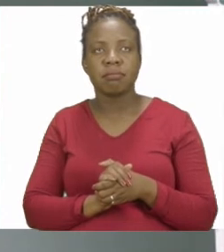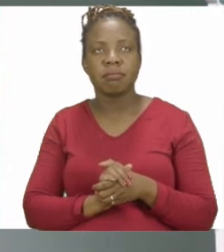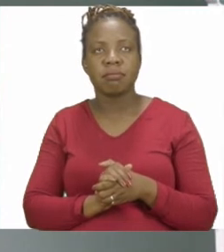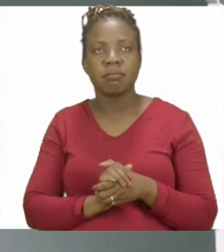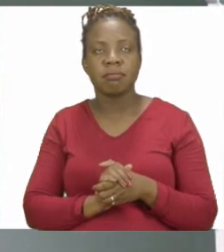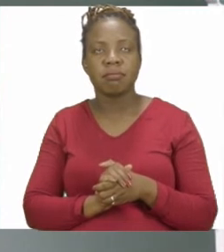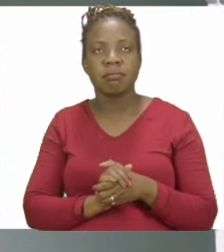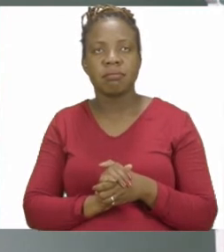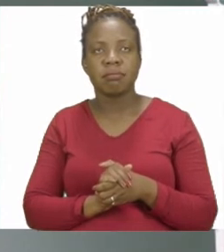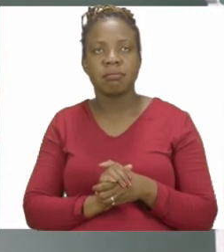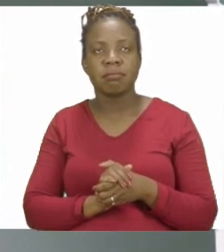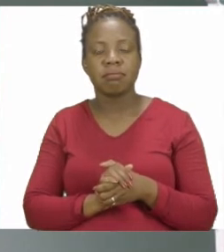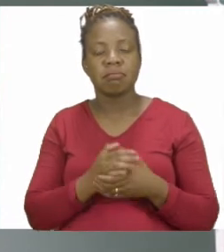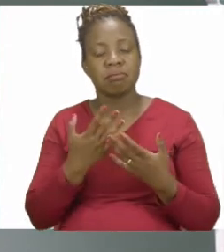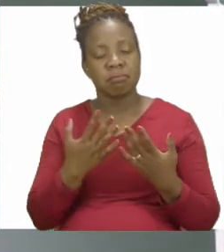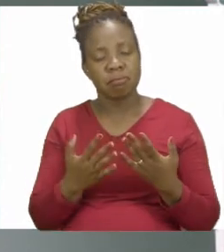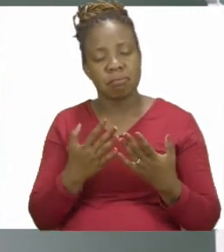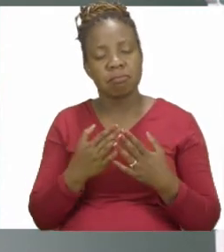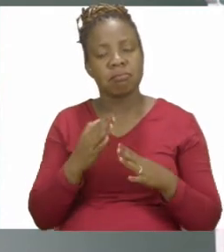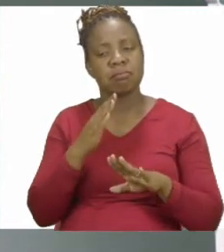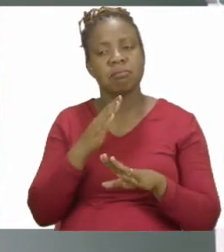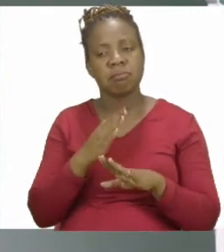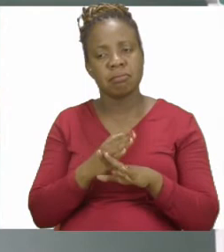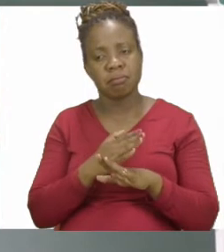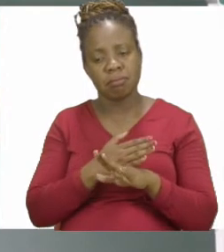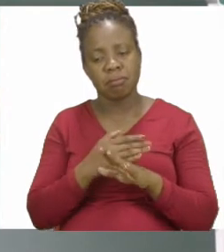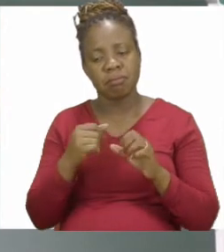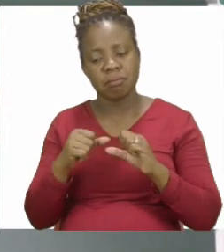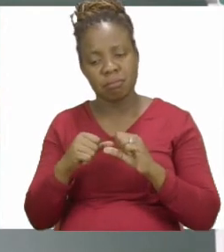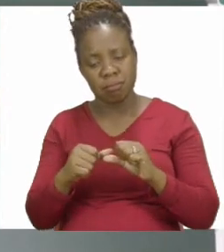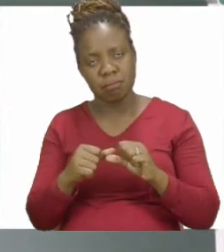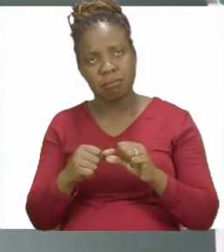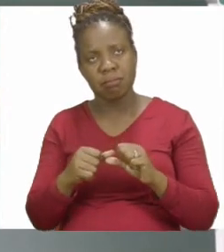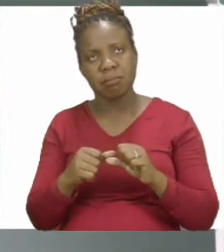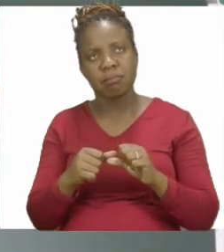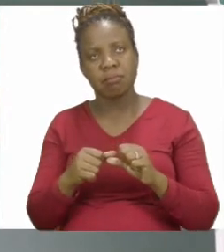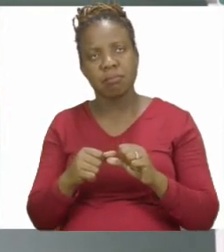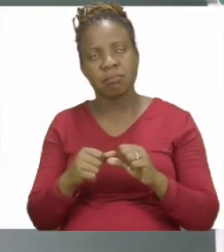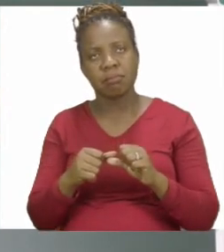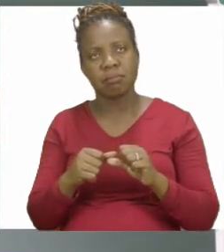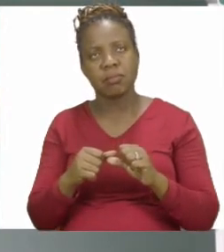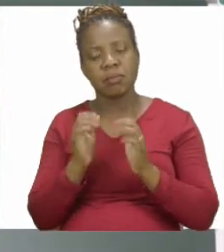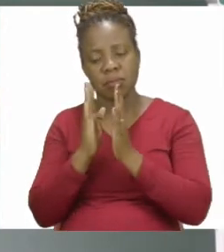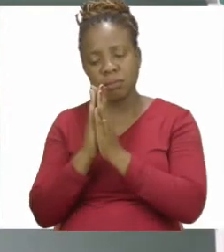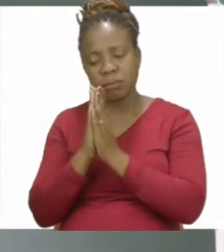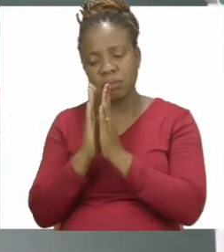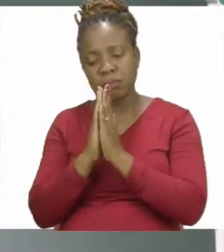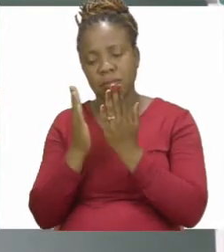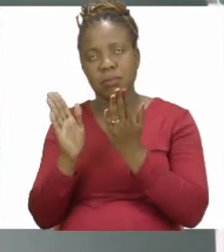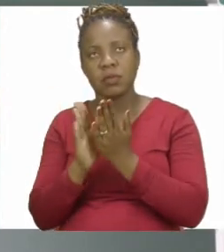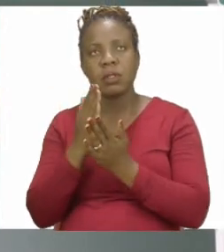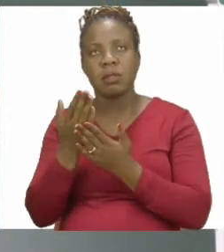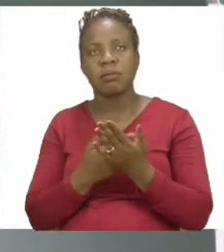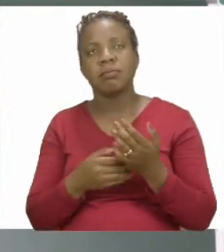fixing and working out and solving all these problems, let's quickly turn our booklets to page 24 and see what we